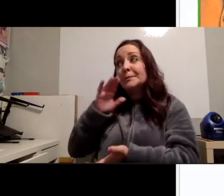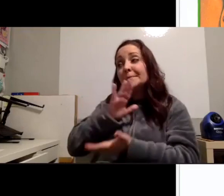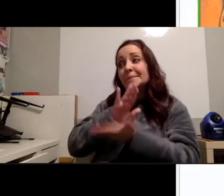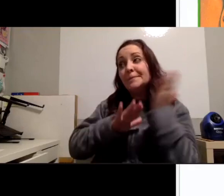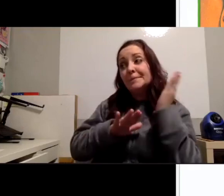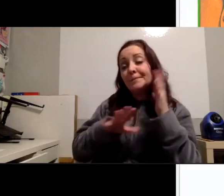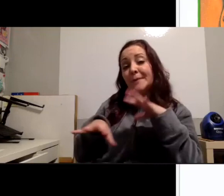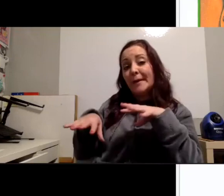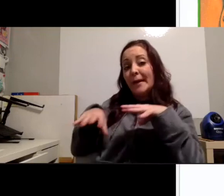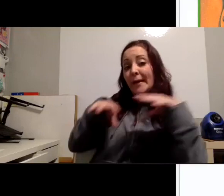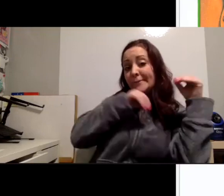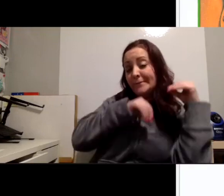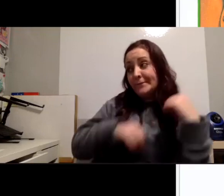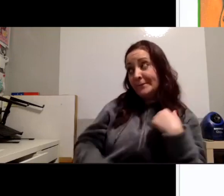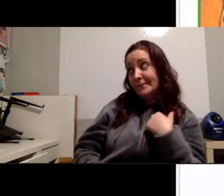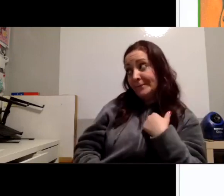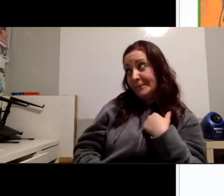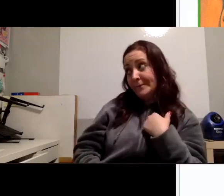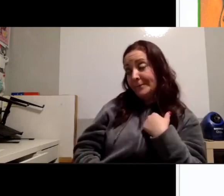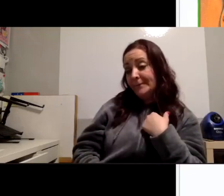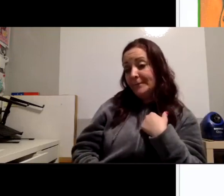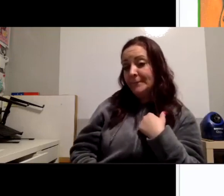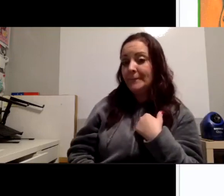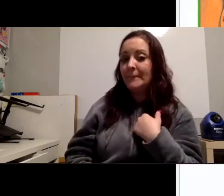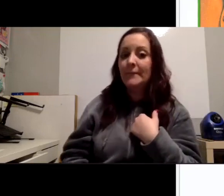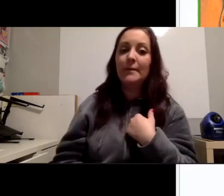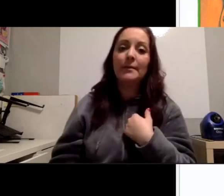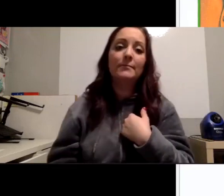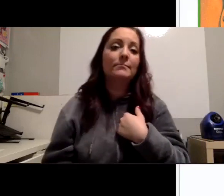"So, I'm leaving."